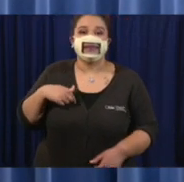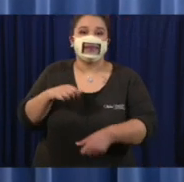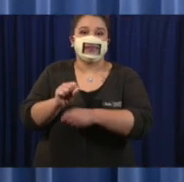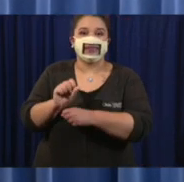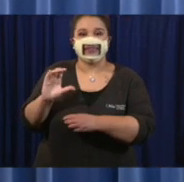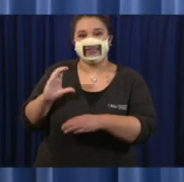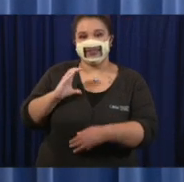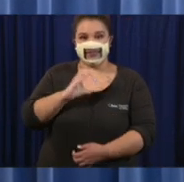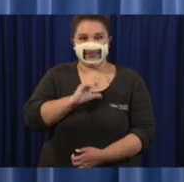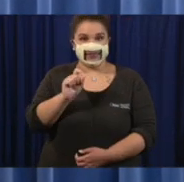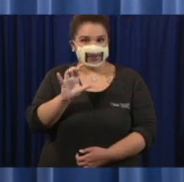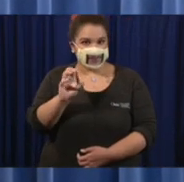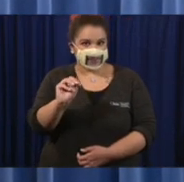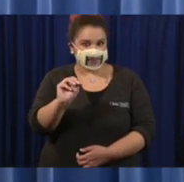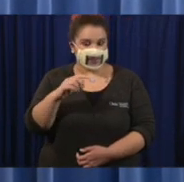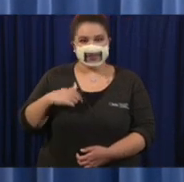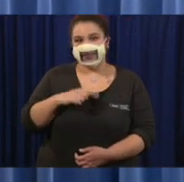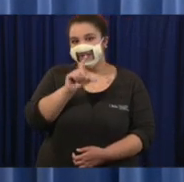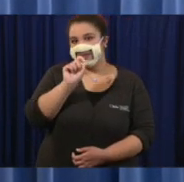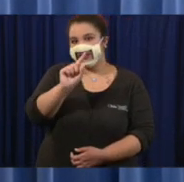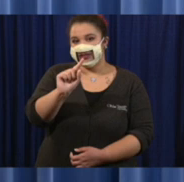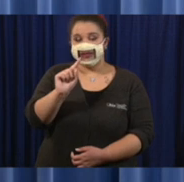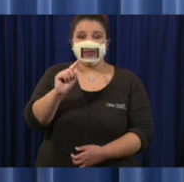Is she still on?